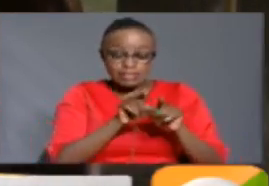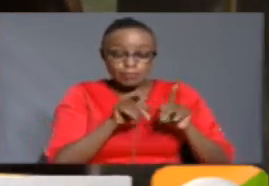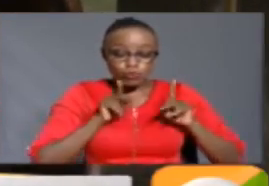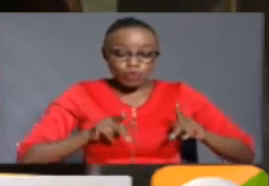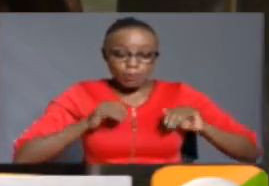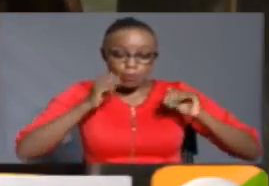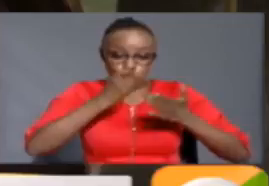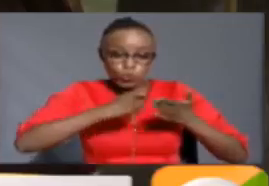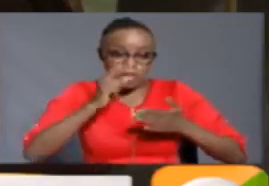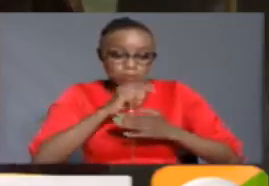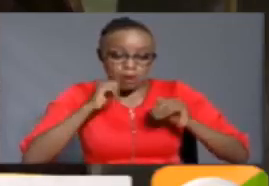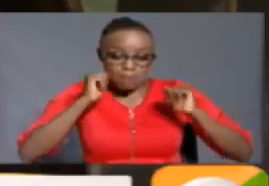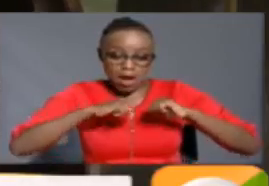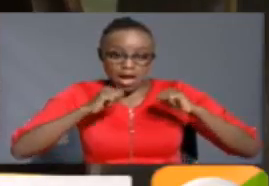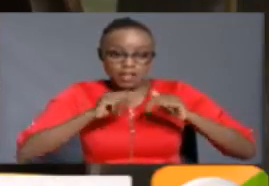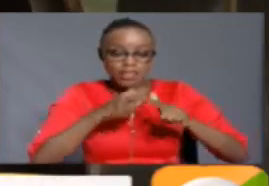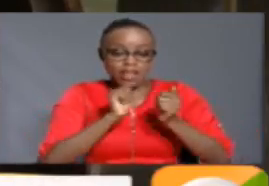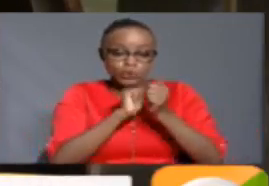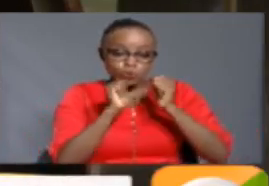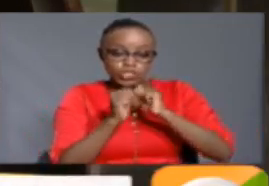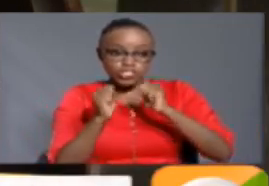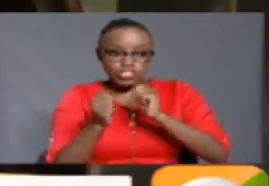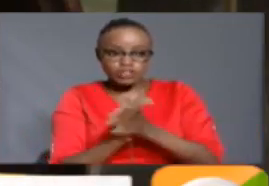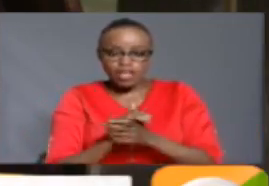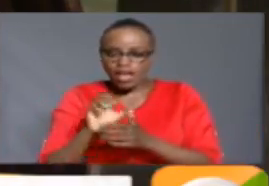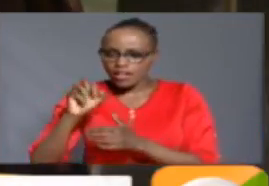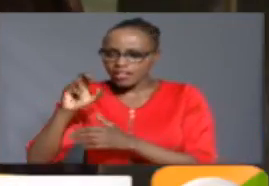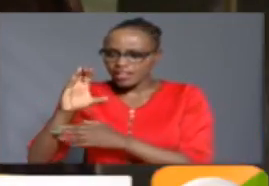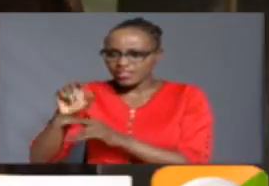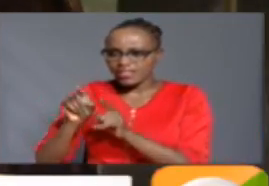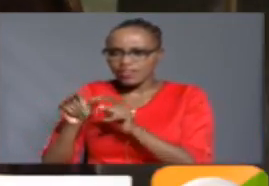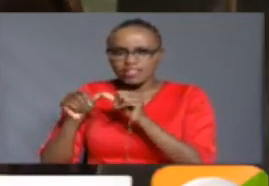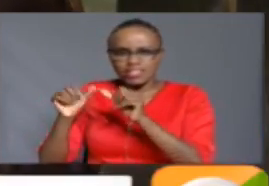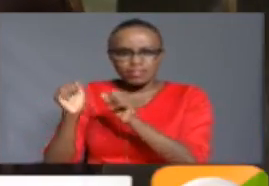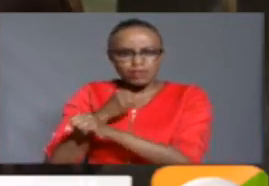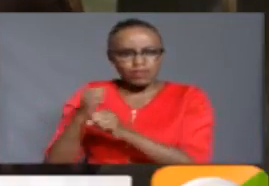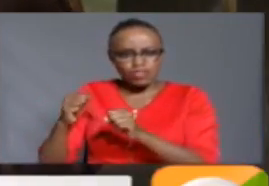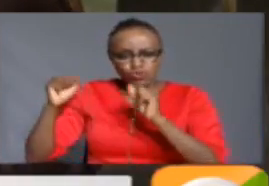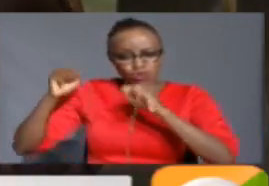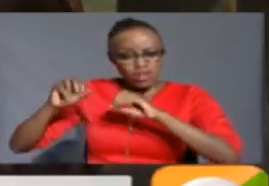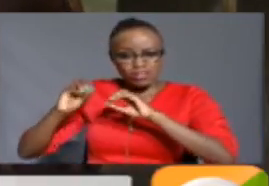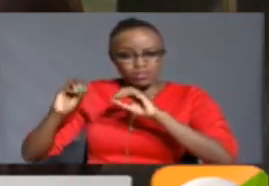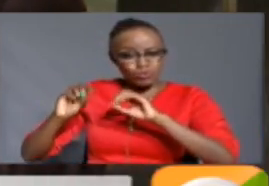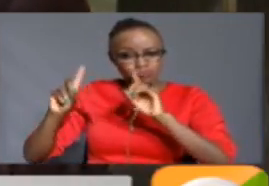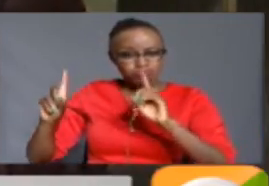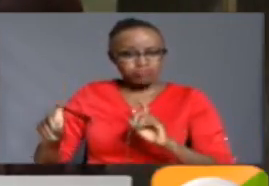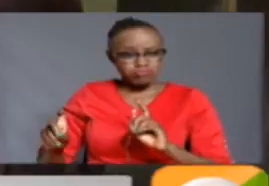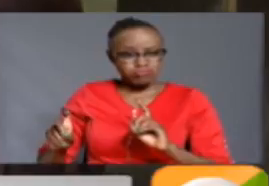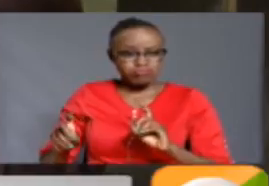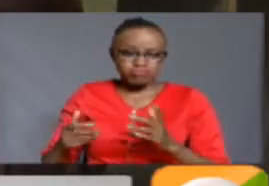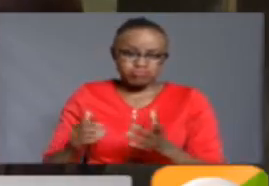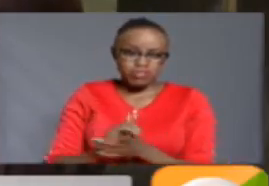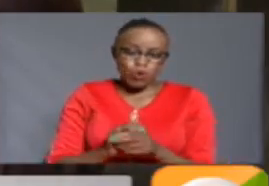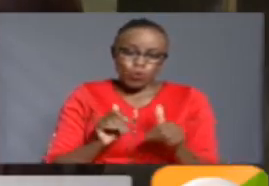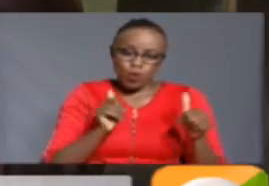you signed with and then change with them. SRC says it's unsustainable. Do you disagree with them? It is